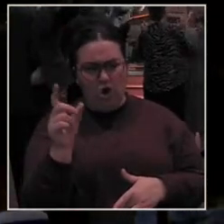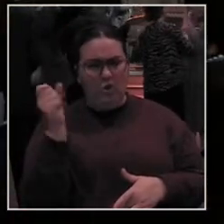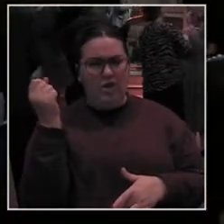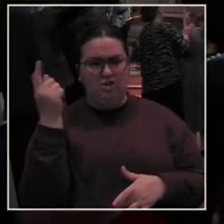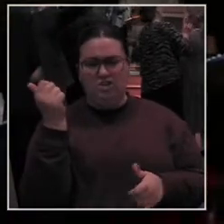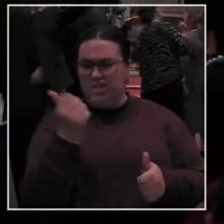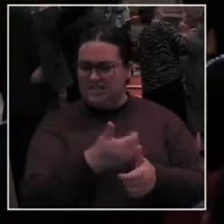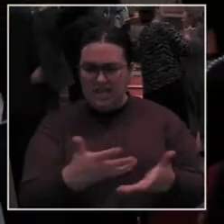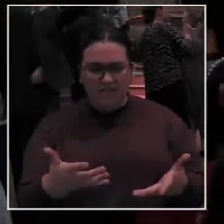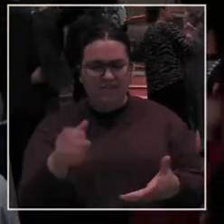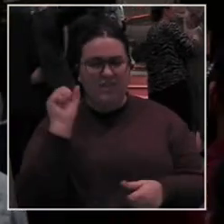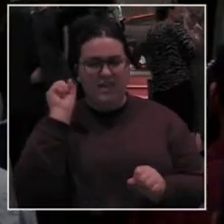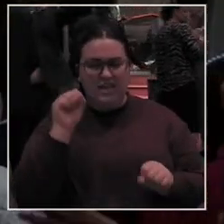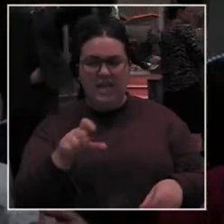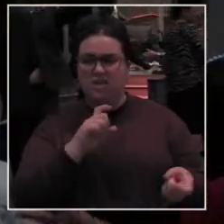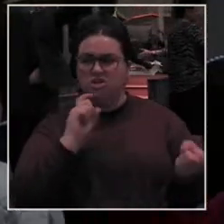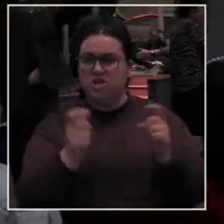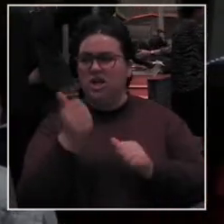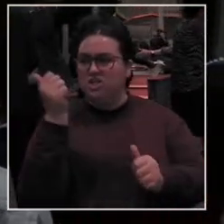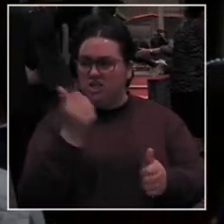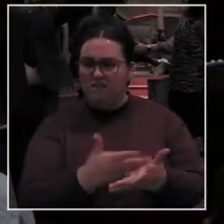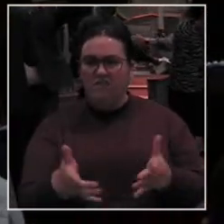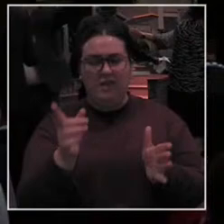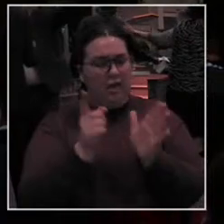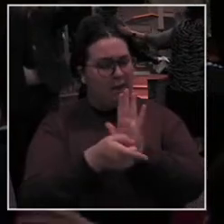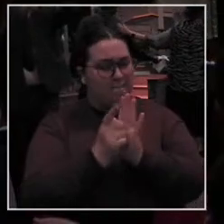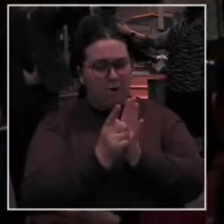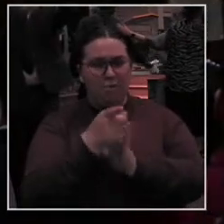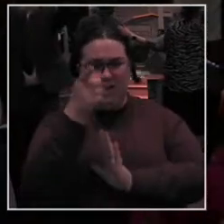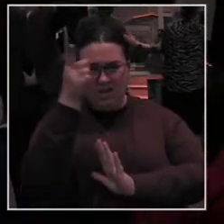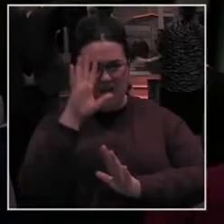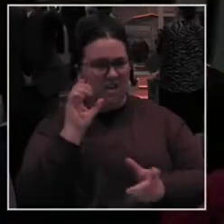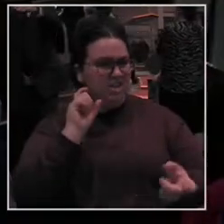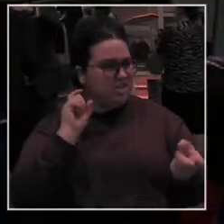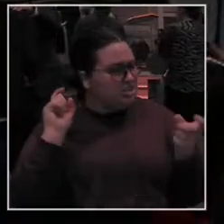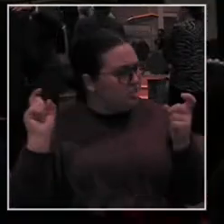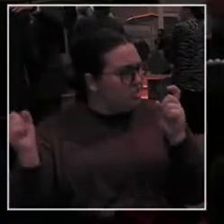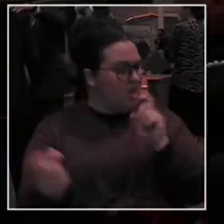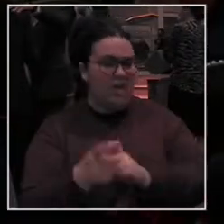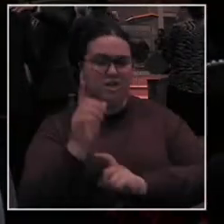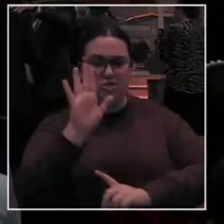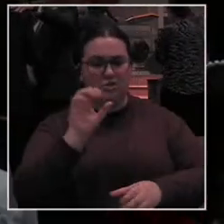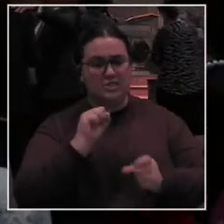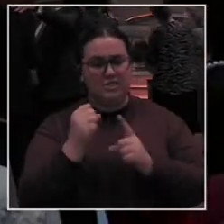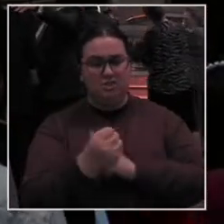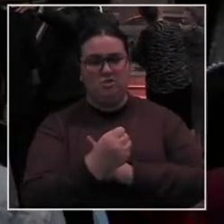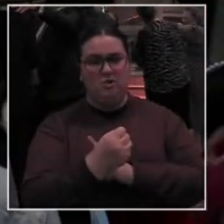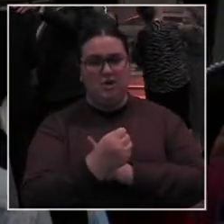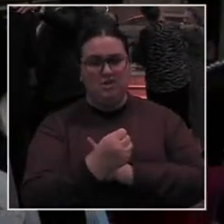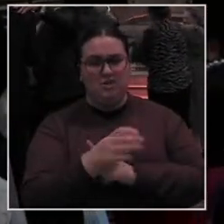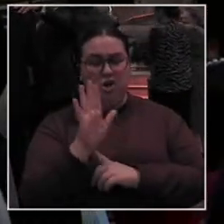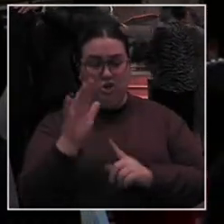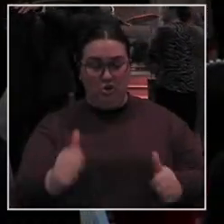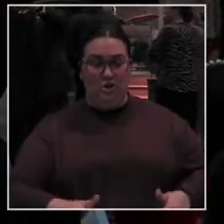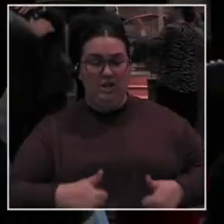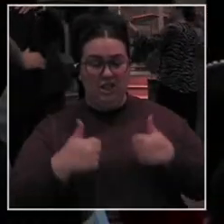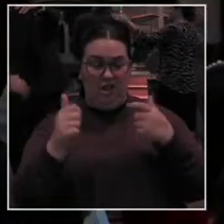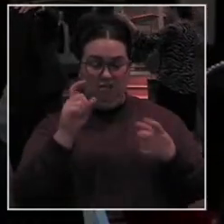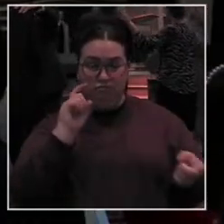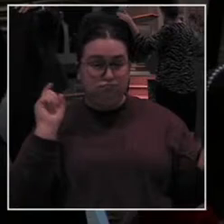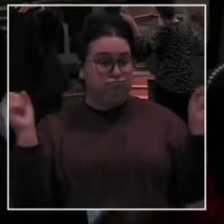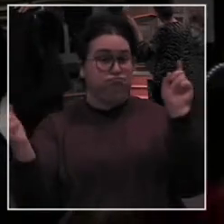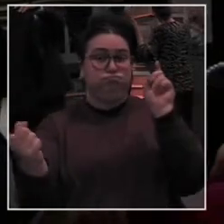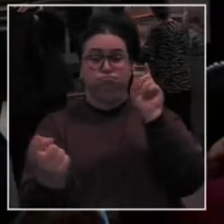In a moment, my God can break through your situation. He can turn your life around.